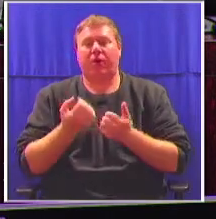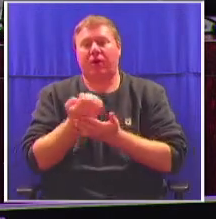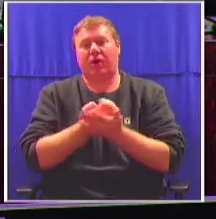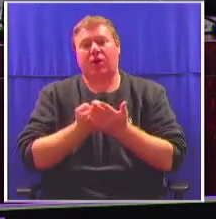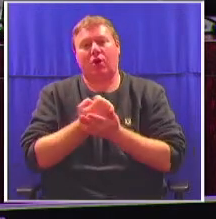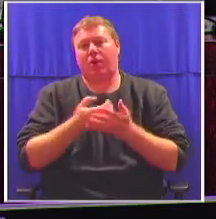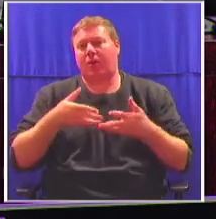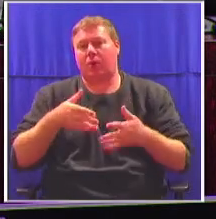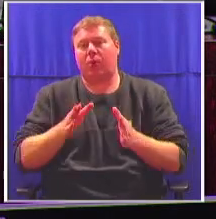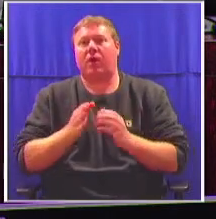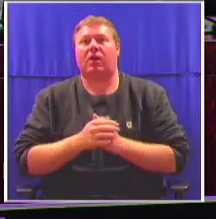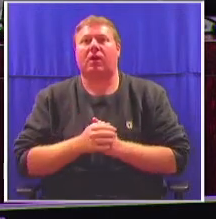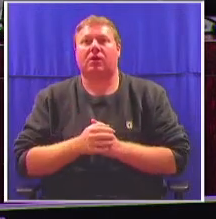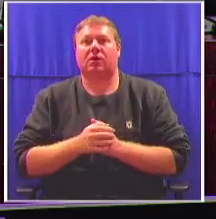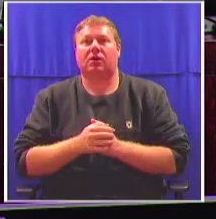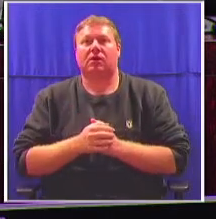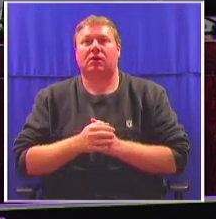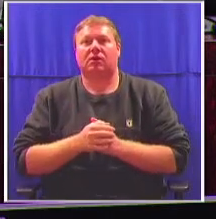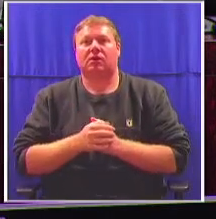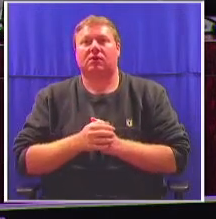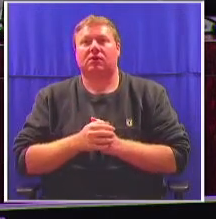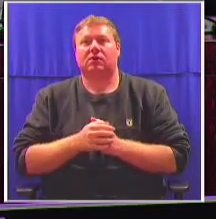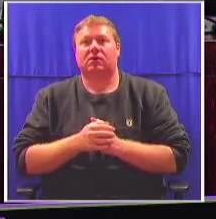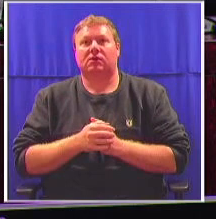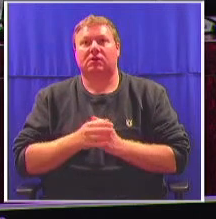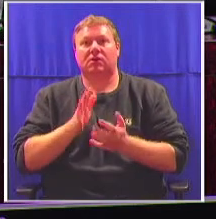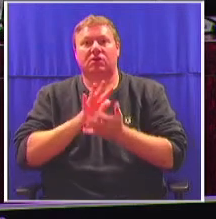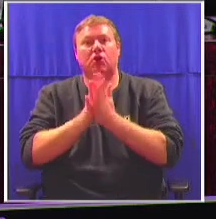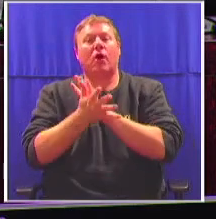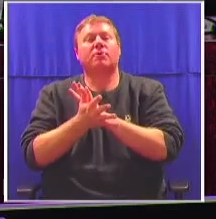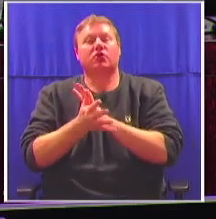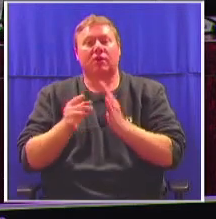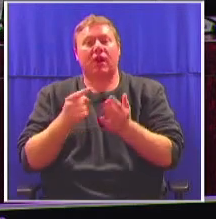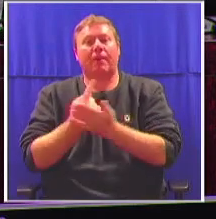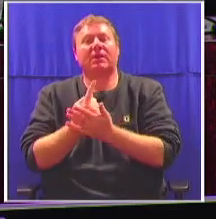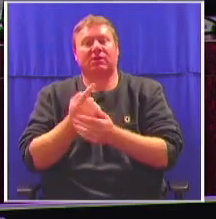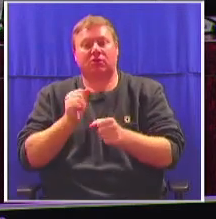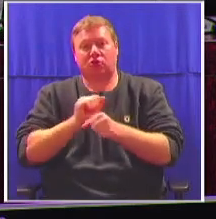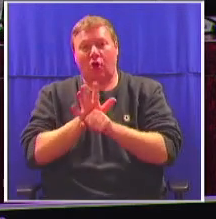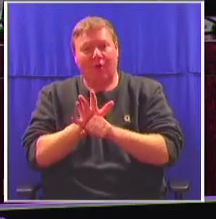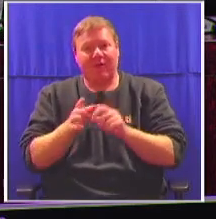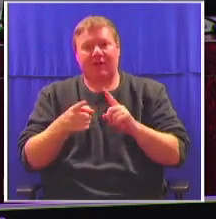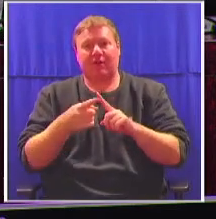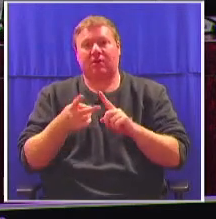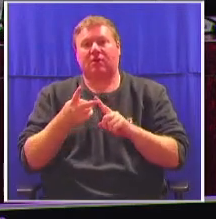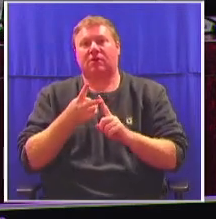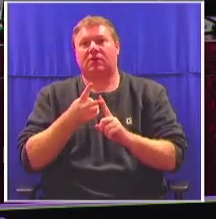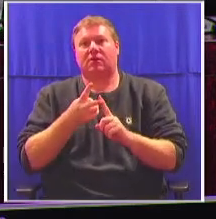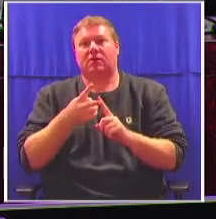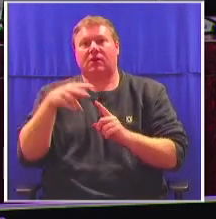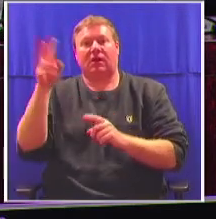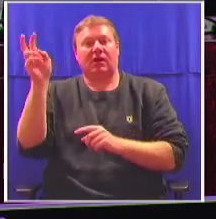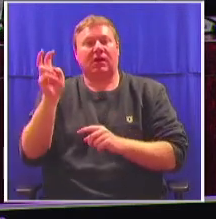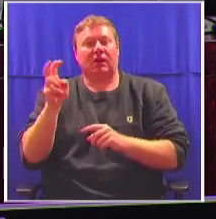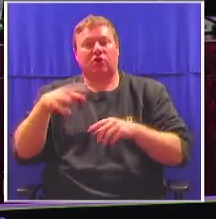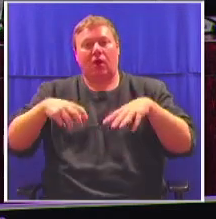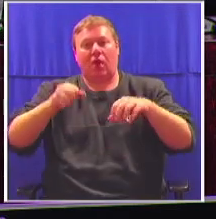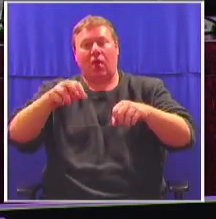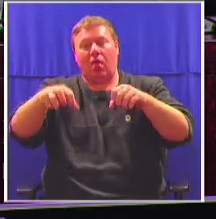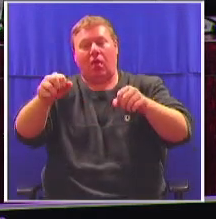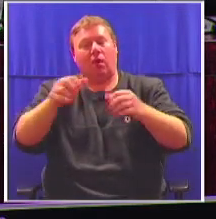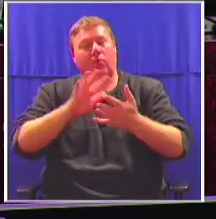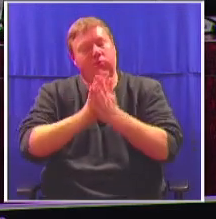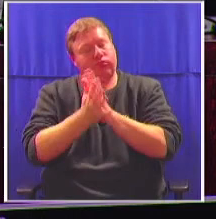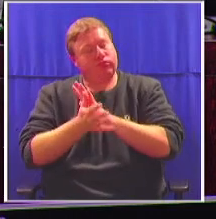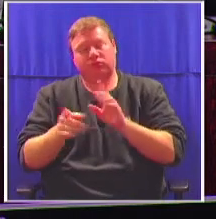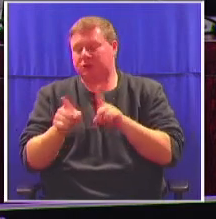not least of which was the disruption caused by COVID-19 and by the effects of the electricity crisis that we are going